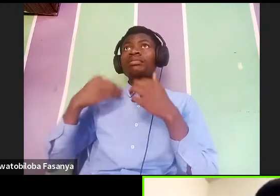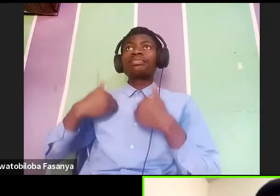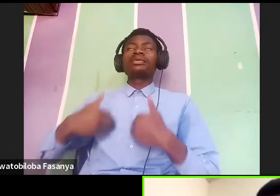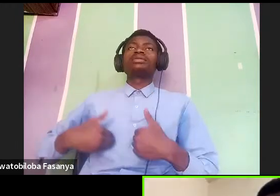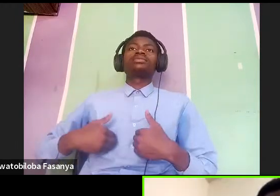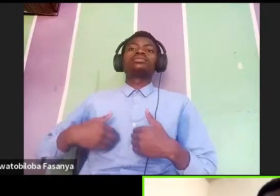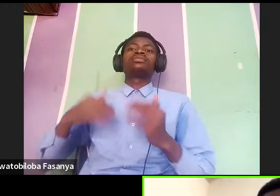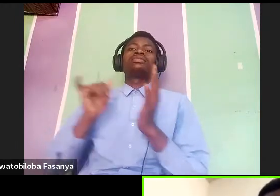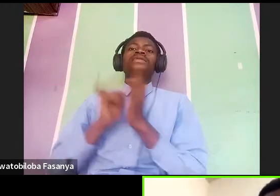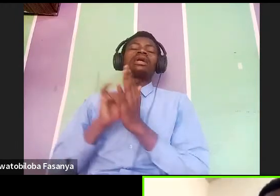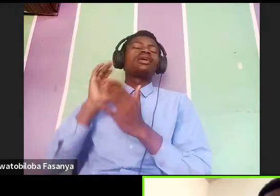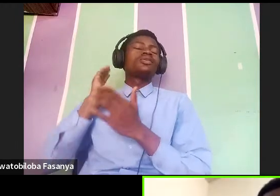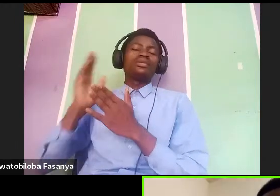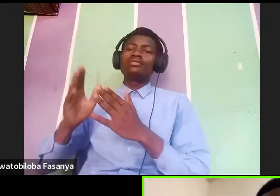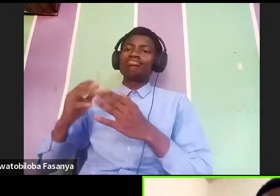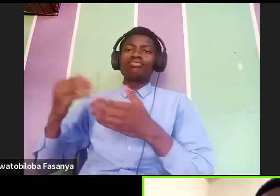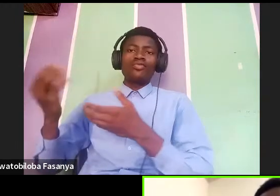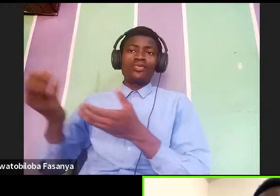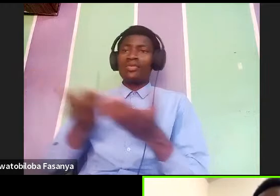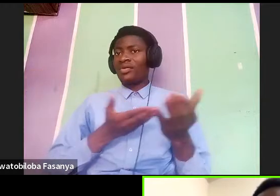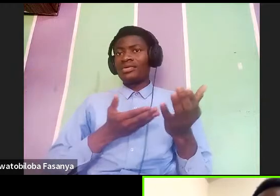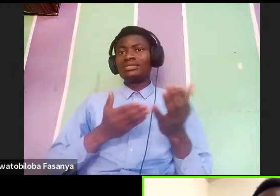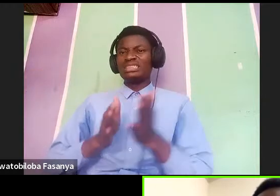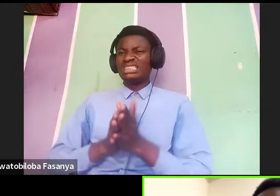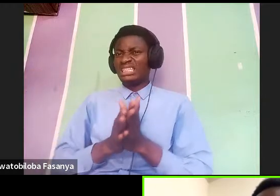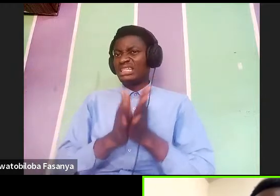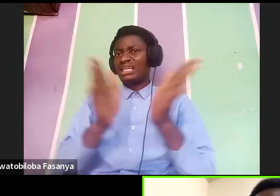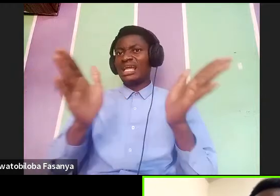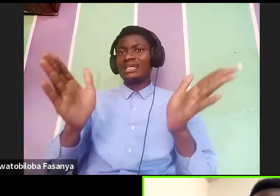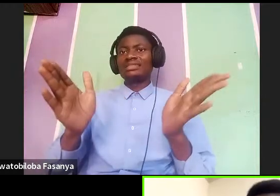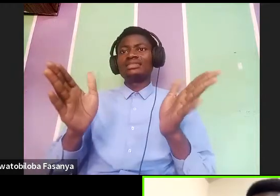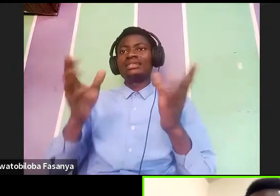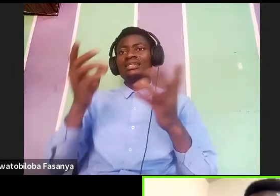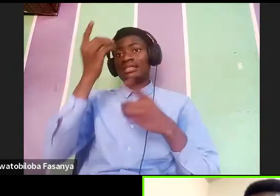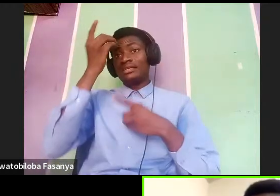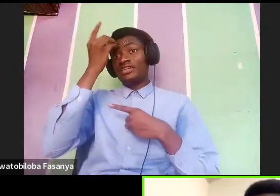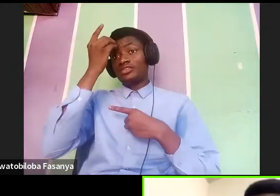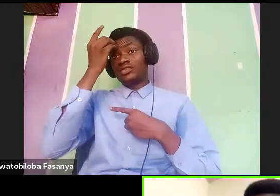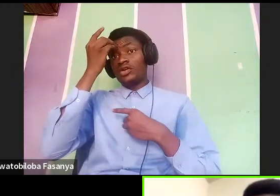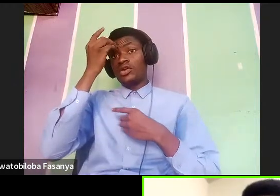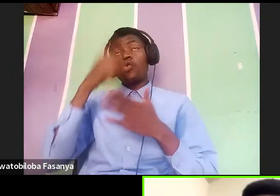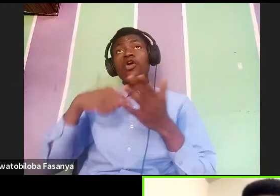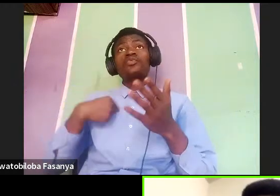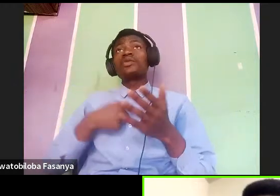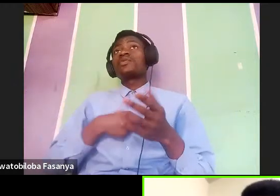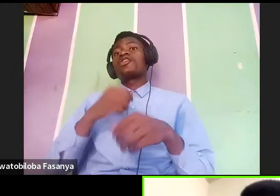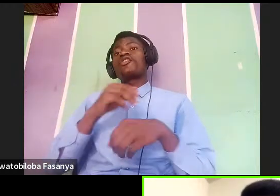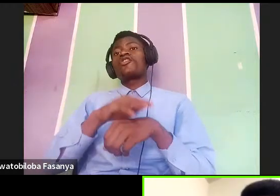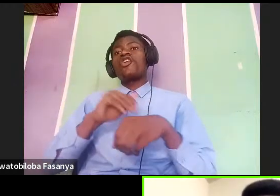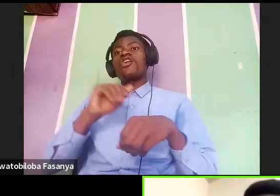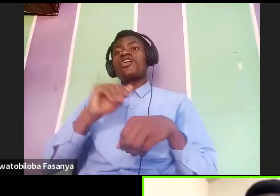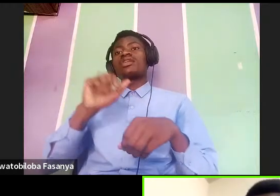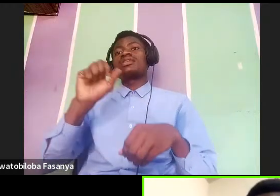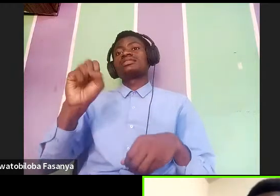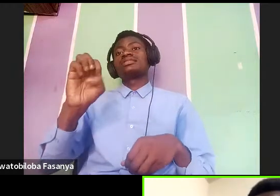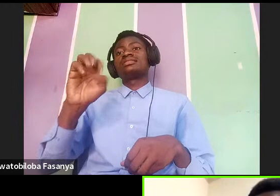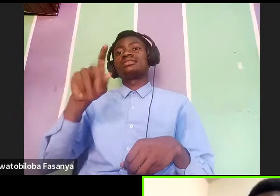sepsis. So if the swelling is still there after the injection, 1 or 2